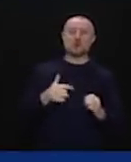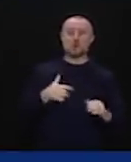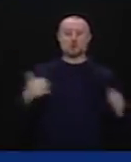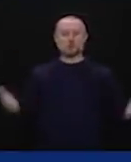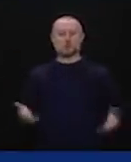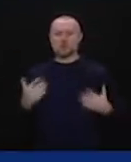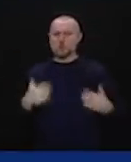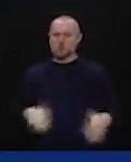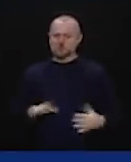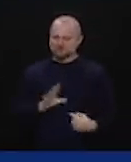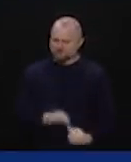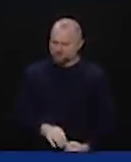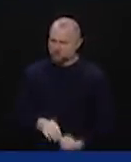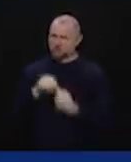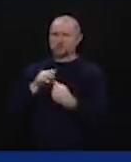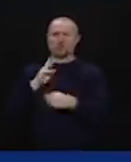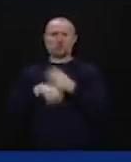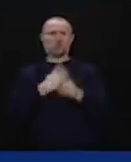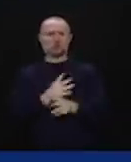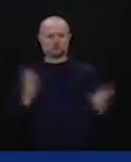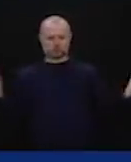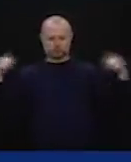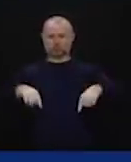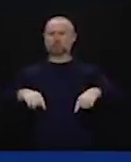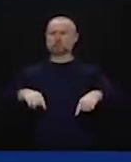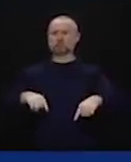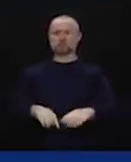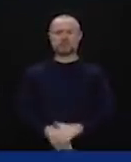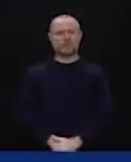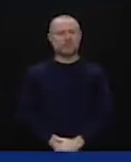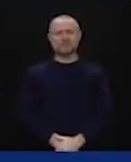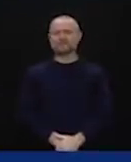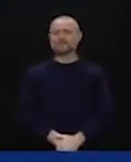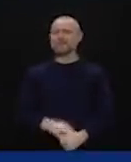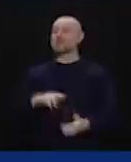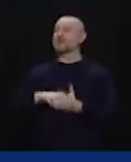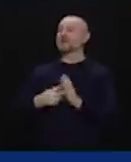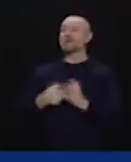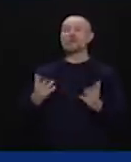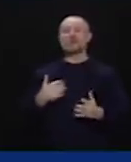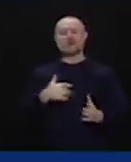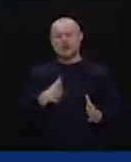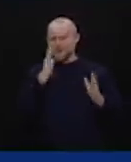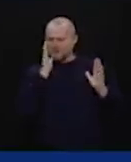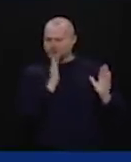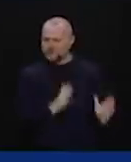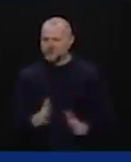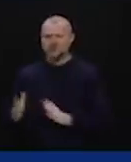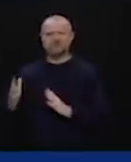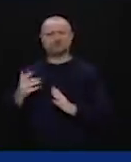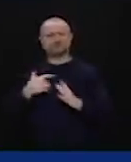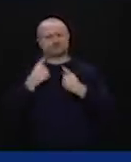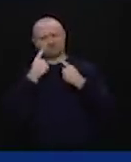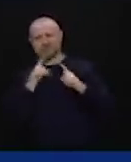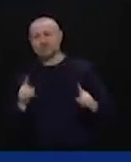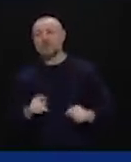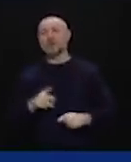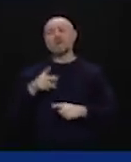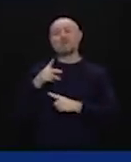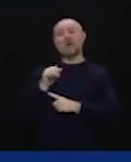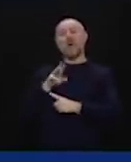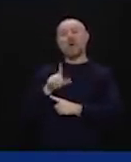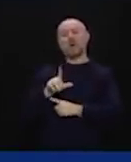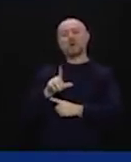world, unique in the world. And it's going to position us in a great way. And Paul Kelly, the